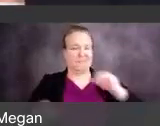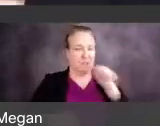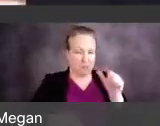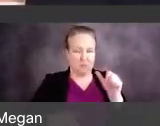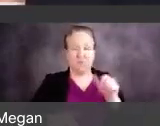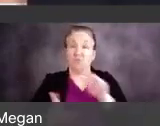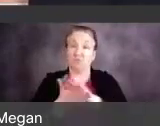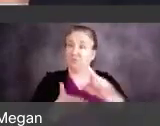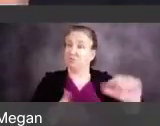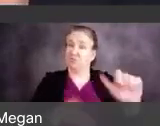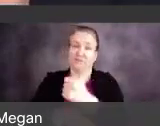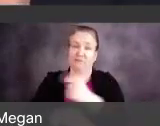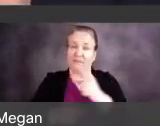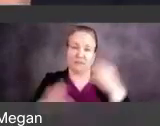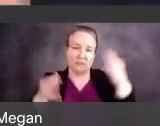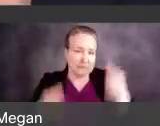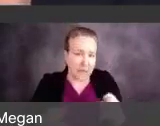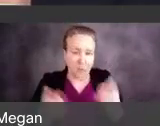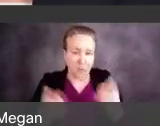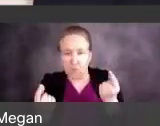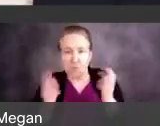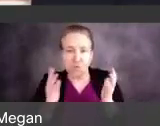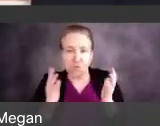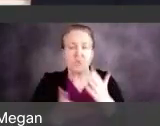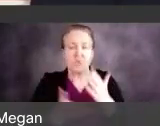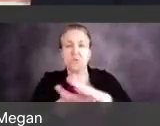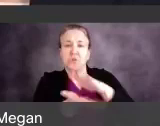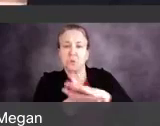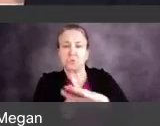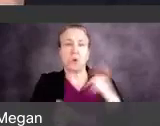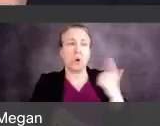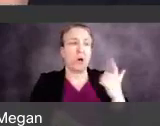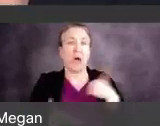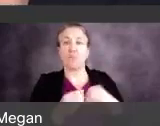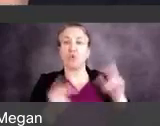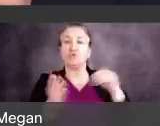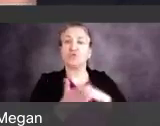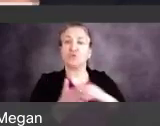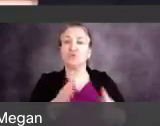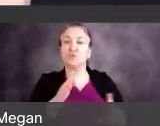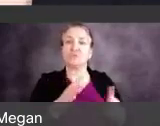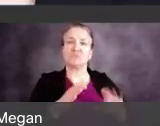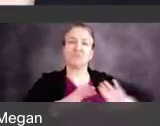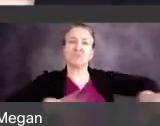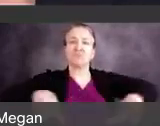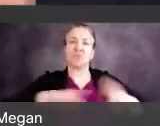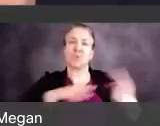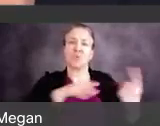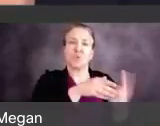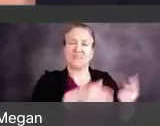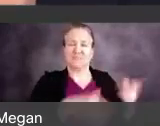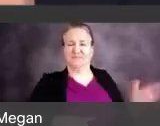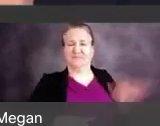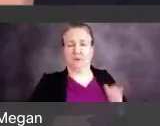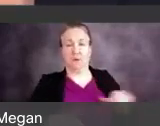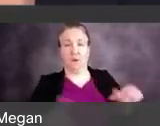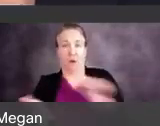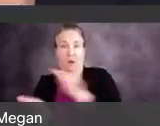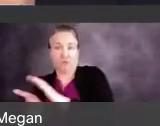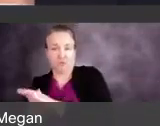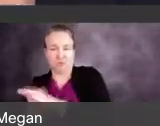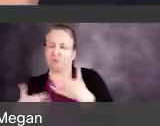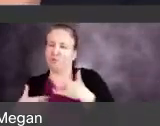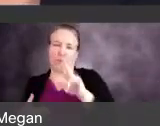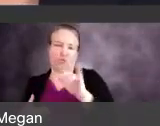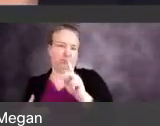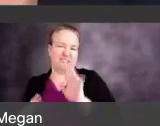make. Some schools are willing to have more students go into quarantine. Other schools are not willing to take that risk. So